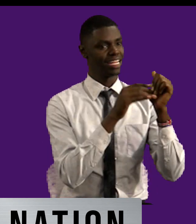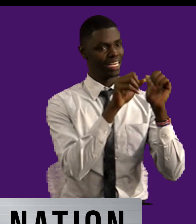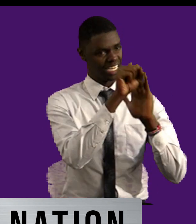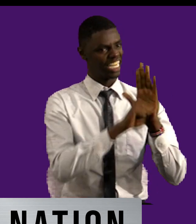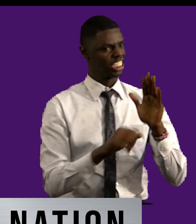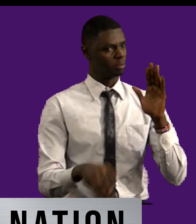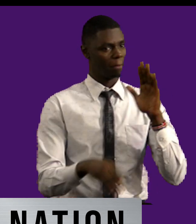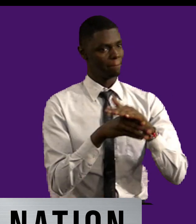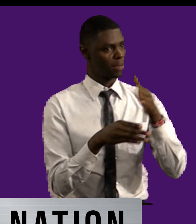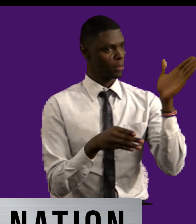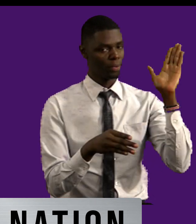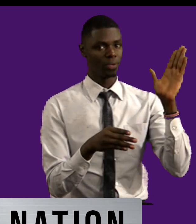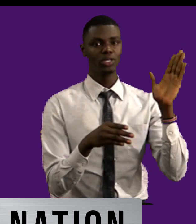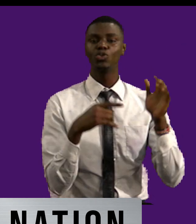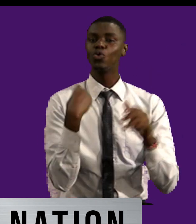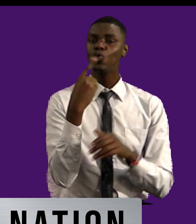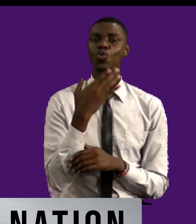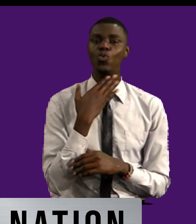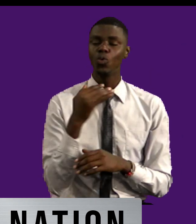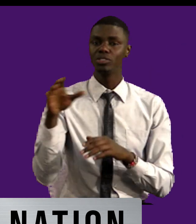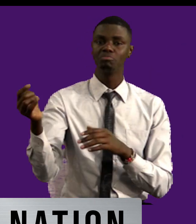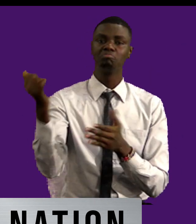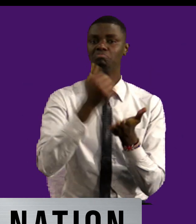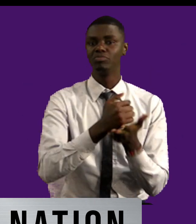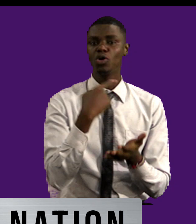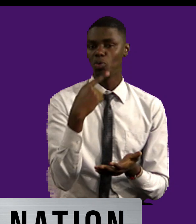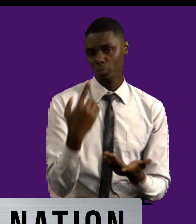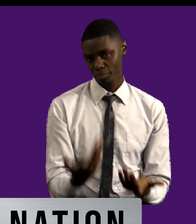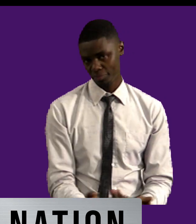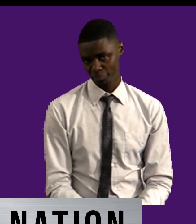go. What kind of lead? Who do you want to come in?